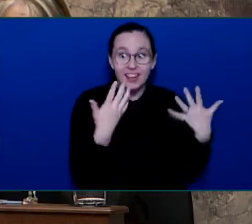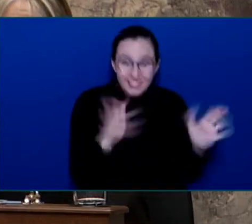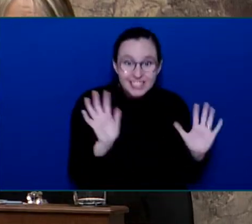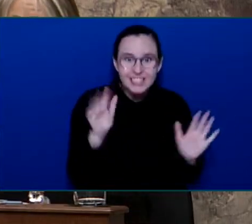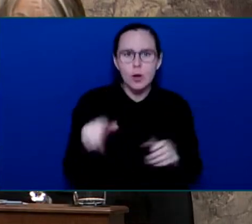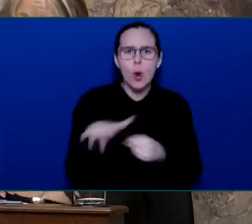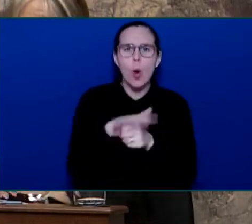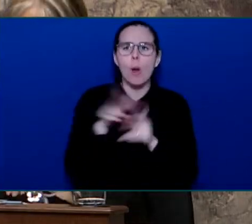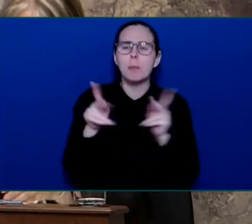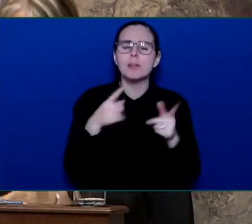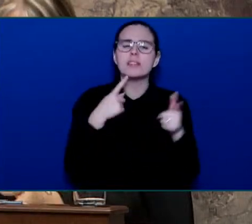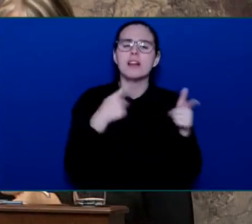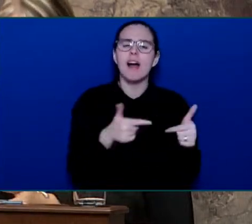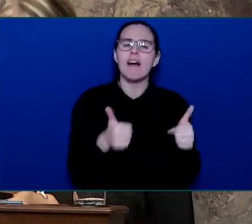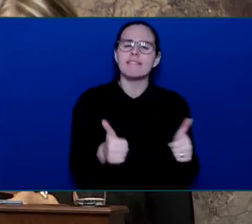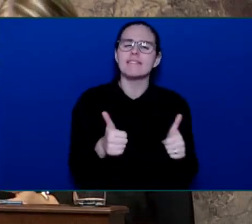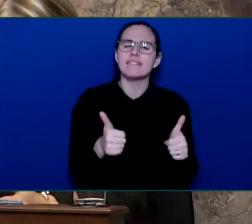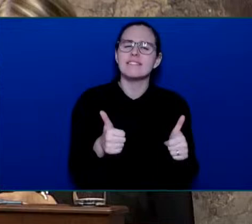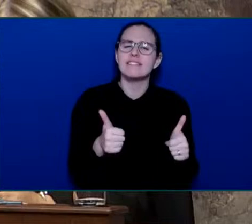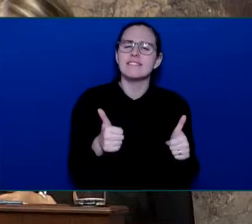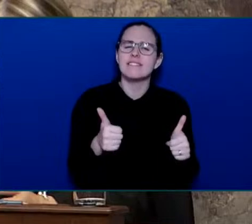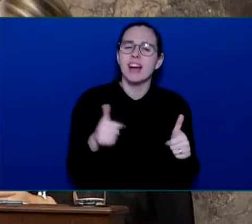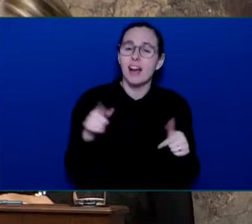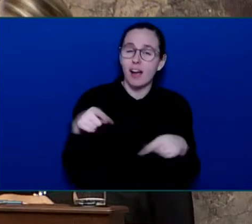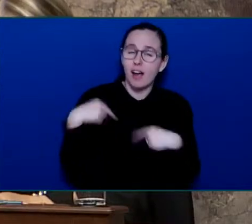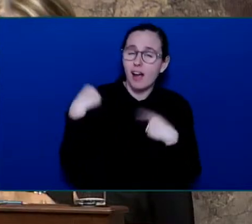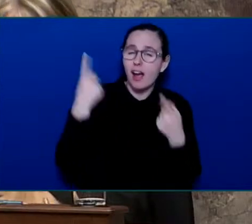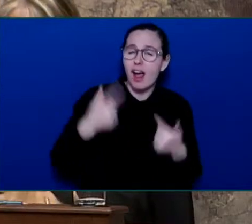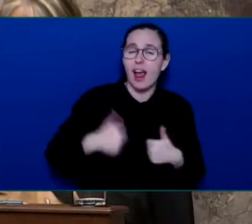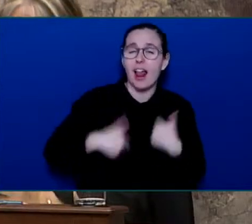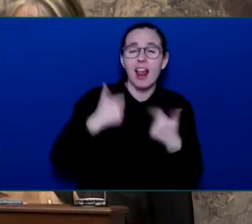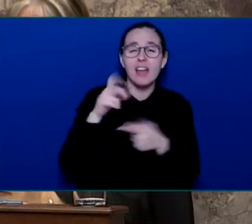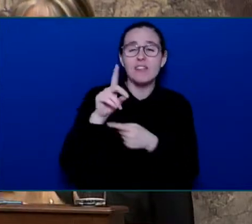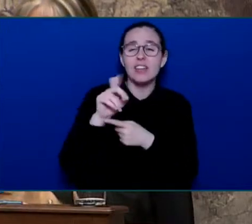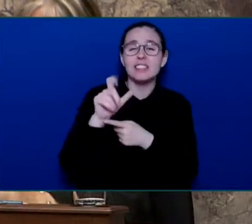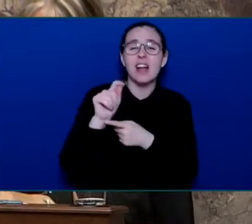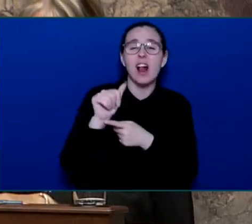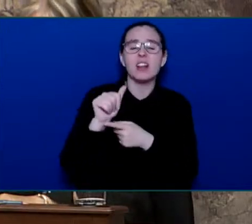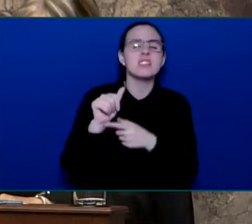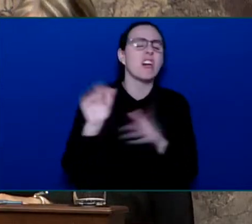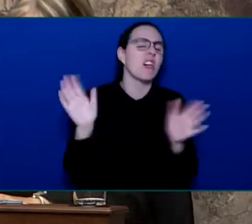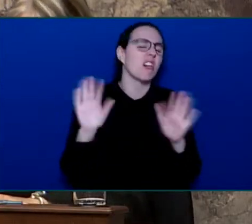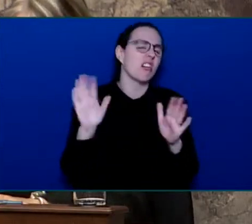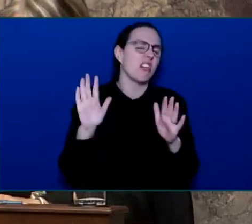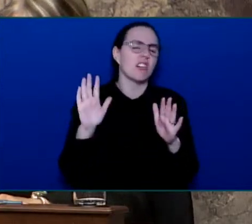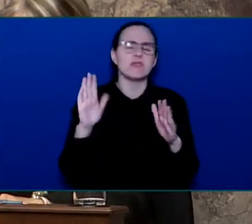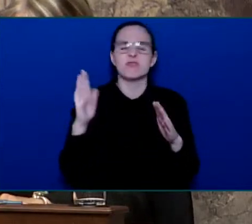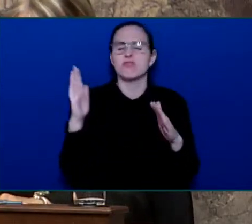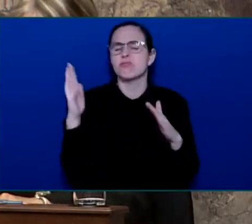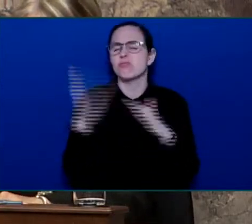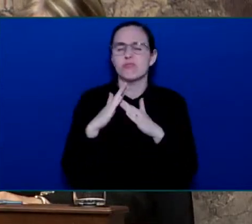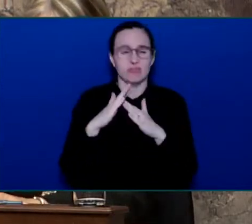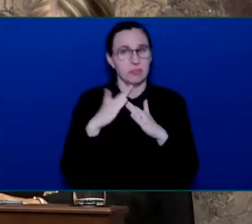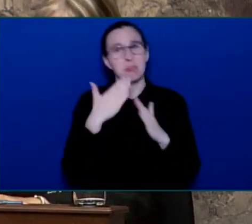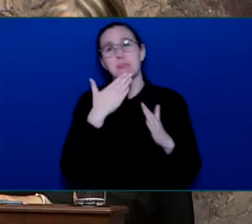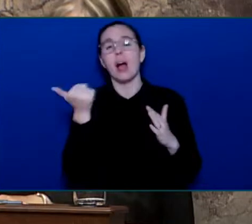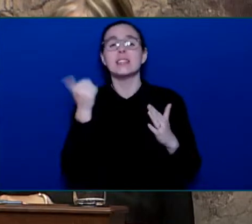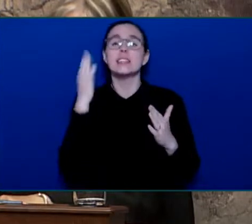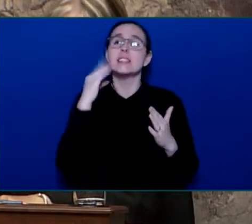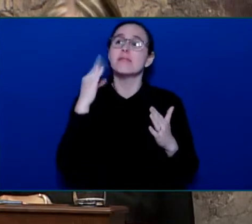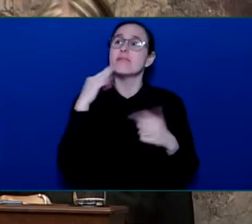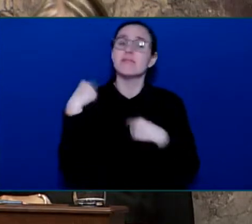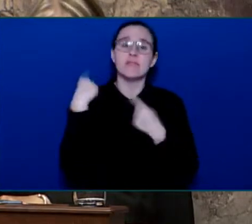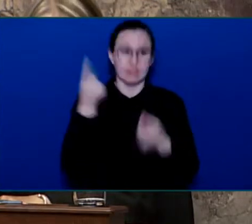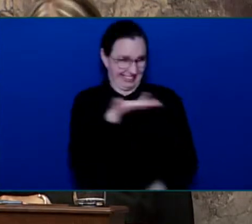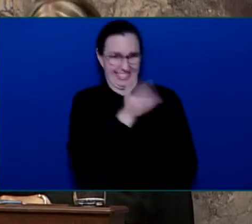Delta, this festival was the best thing to ever happen in our community. So hats off to Barnside, to all the staff and volunteers